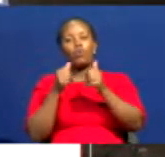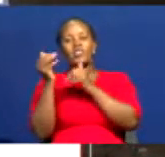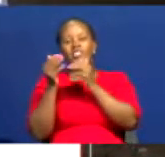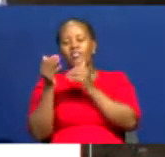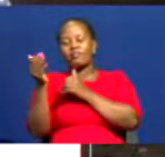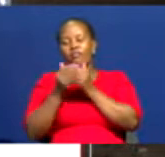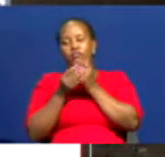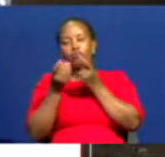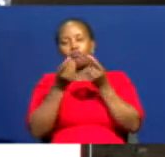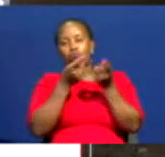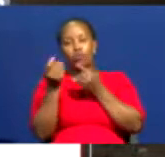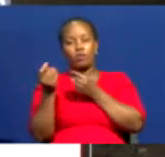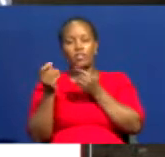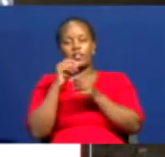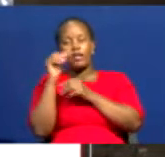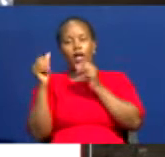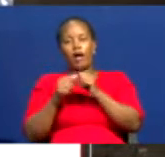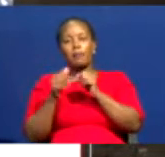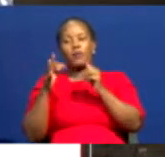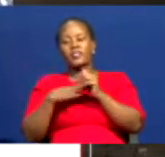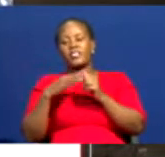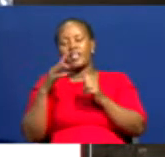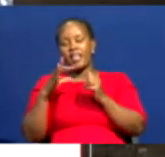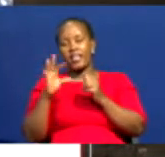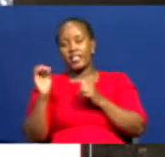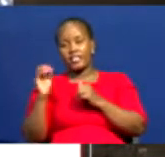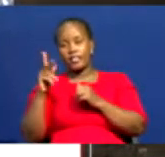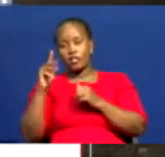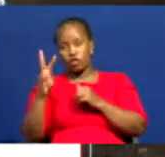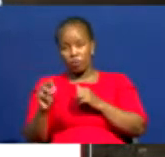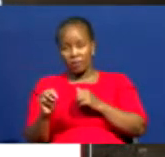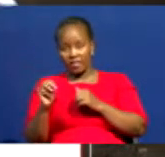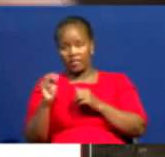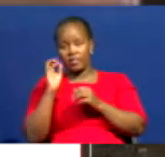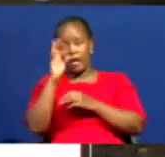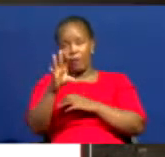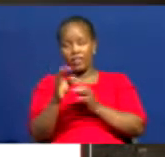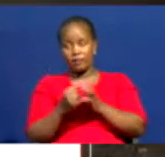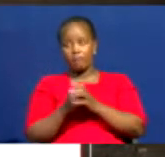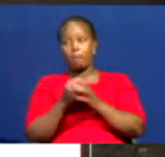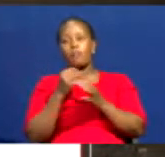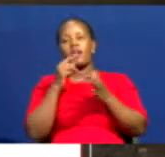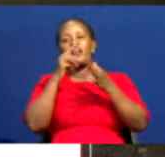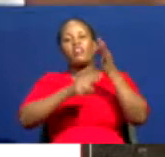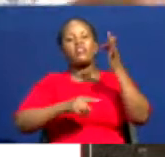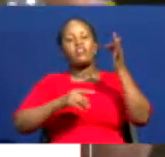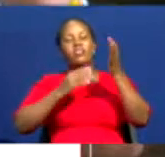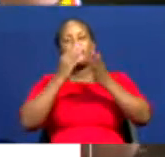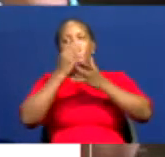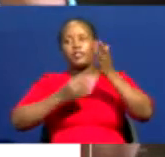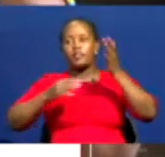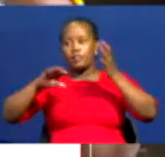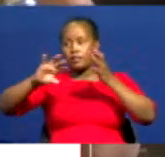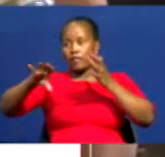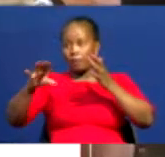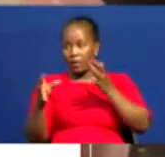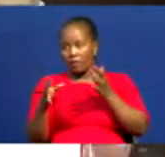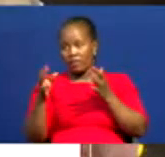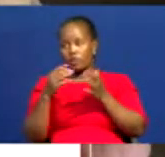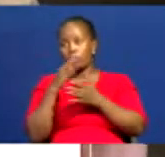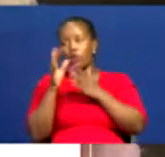about 80 kilometers away. I think the 3 were, all the 3 or the